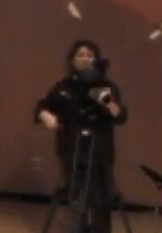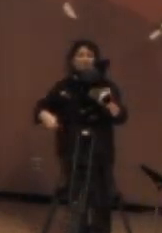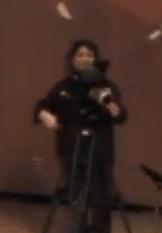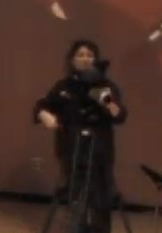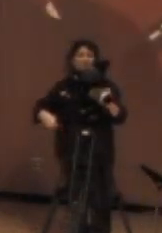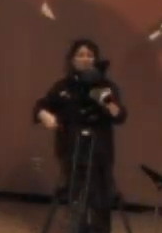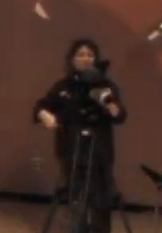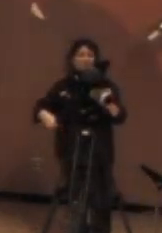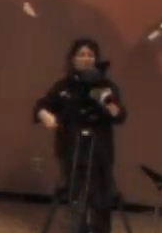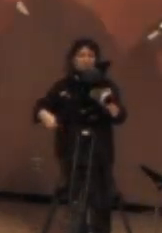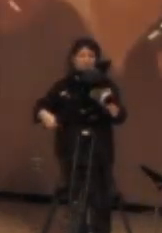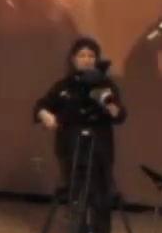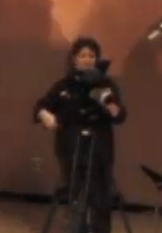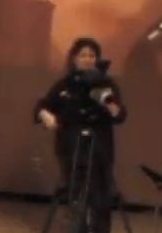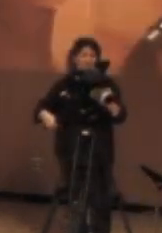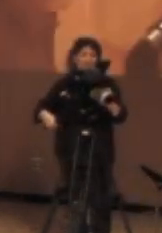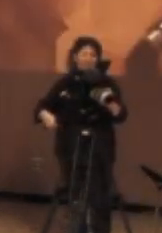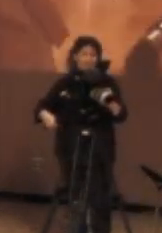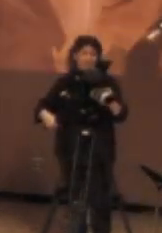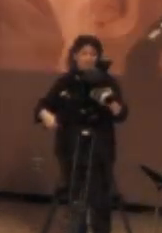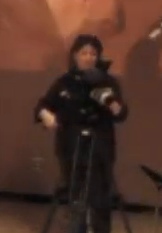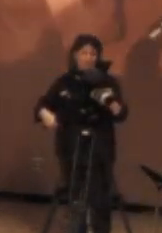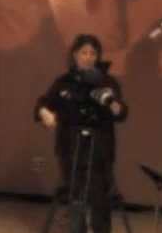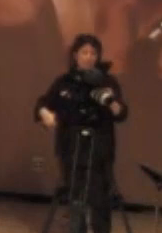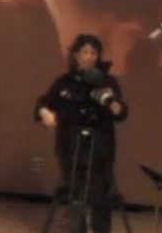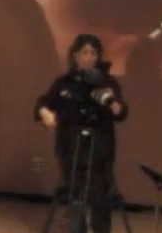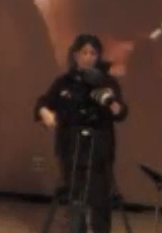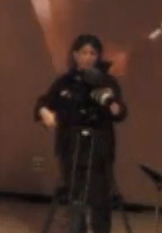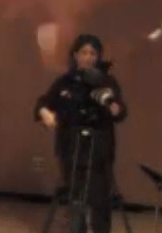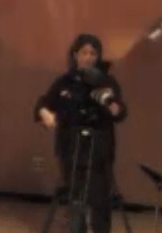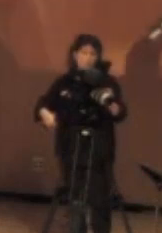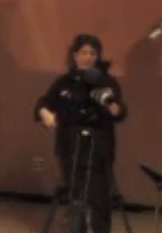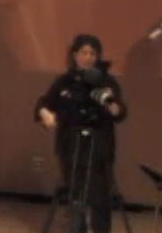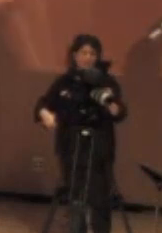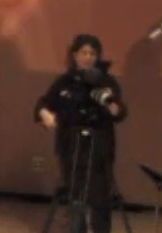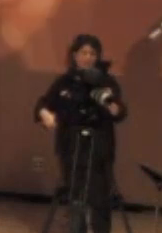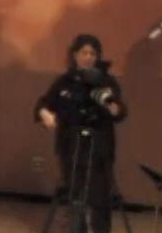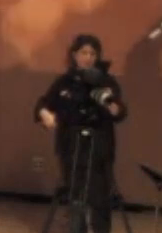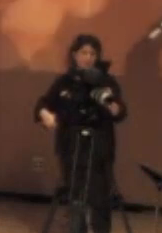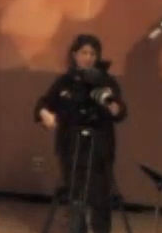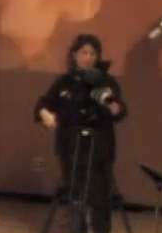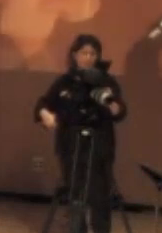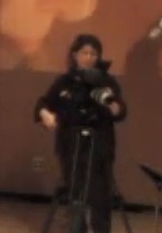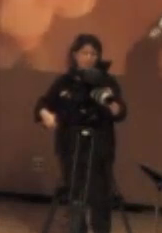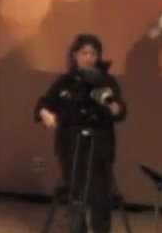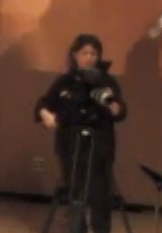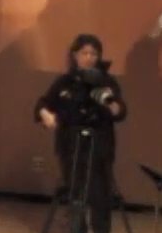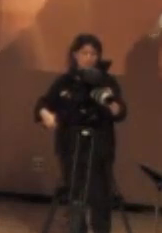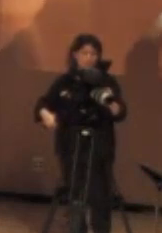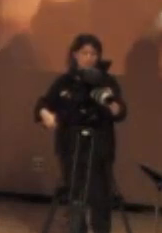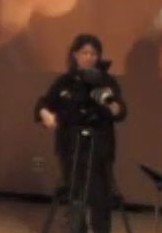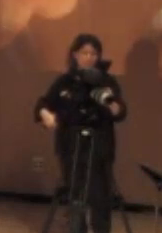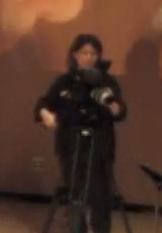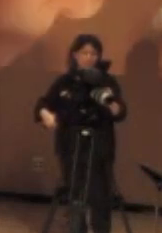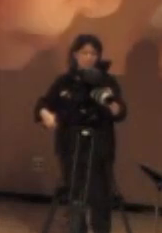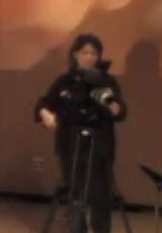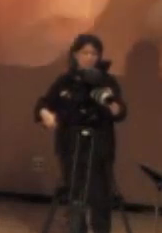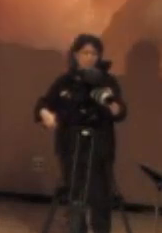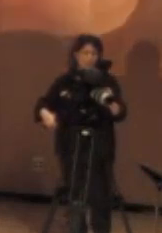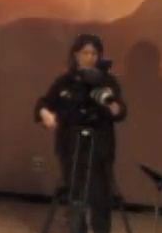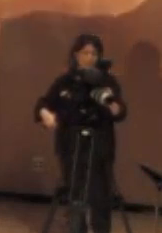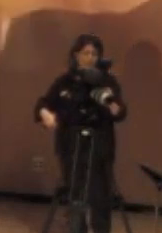yeah why do you ask seems like something something with me somewhere